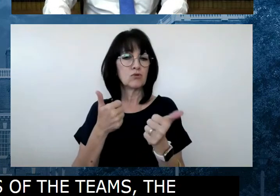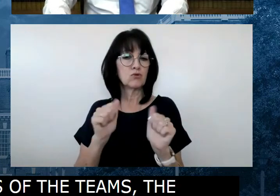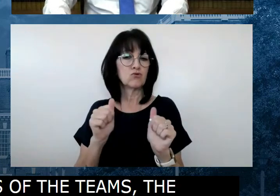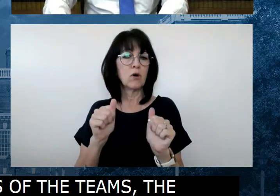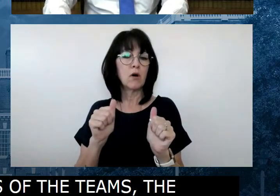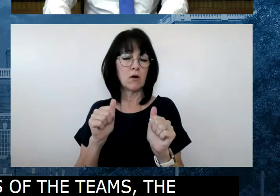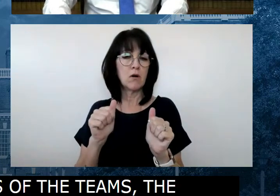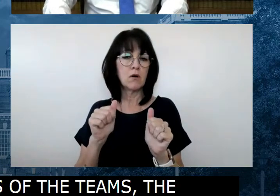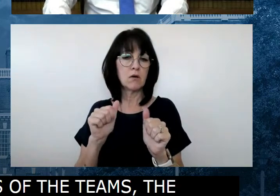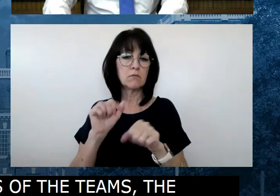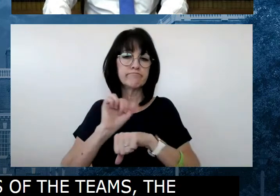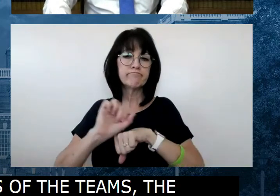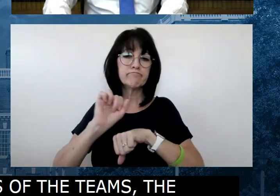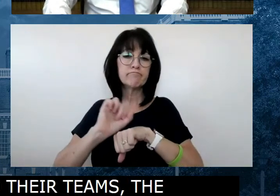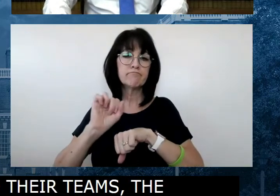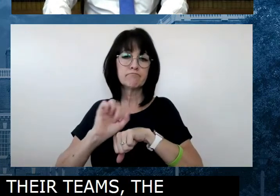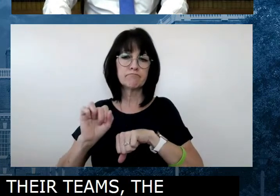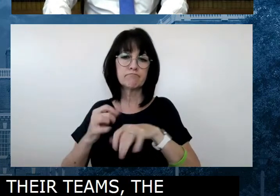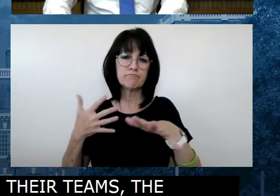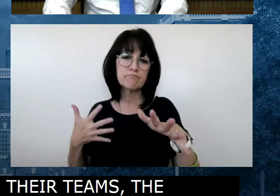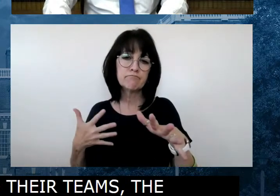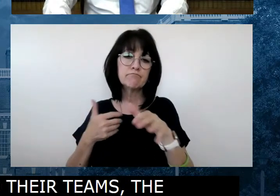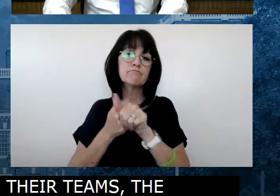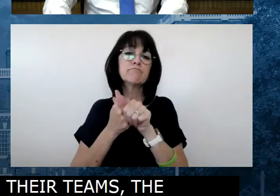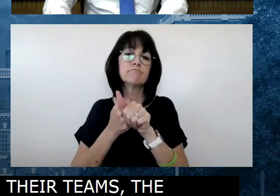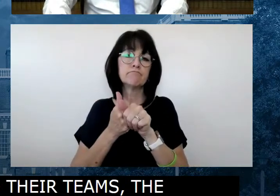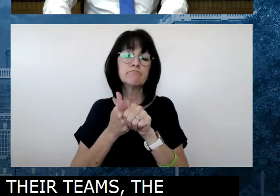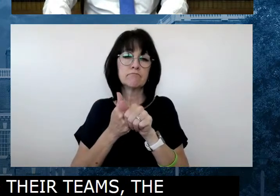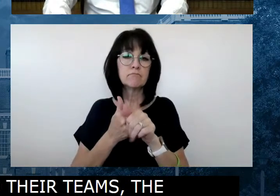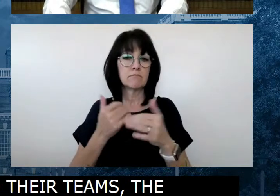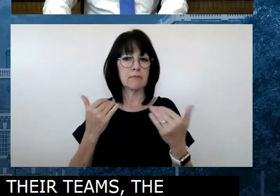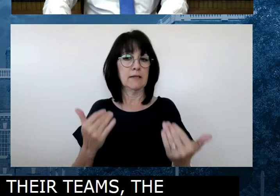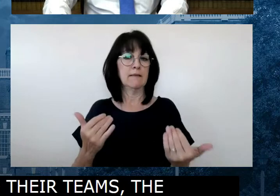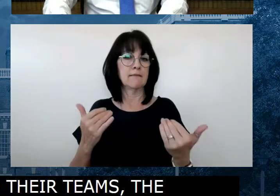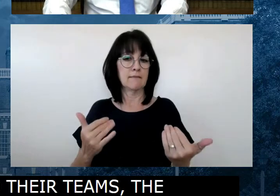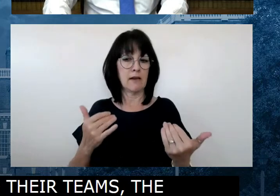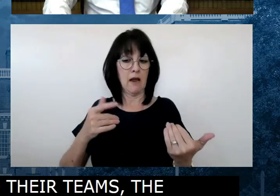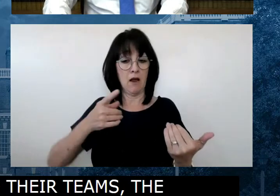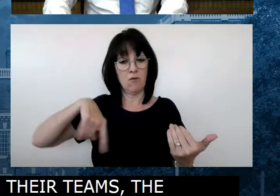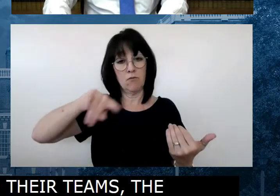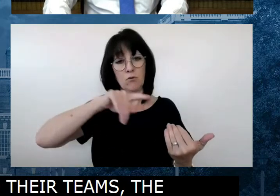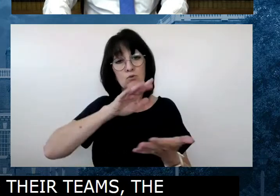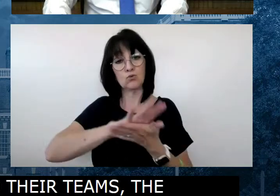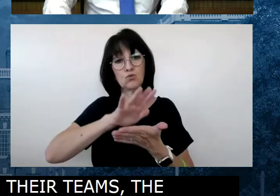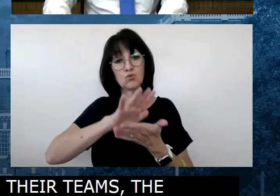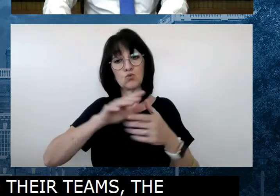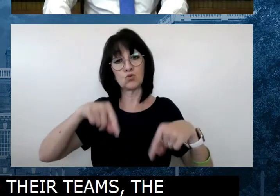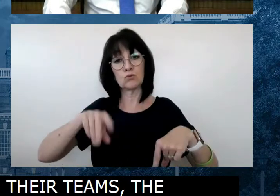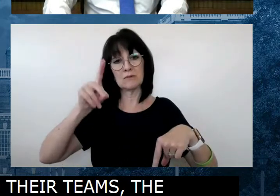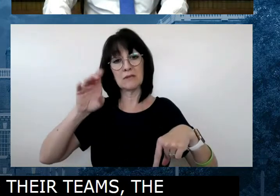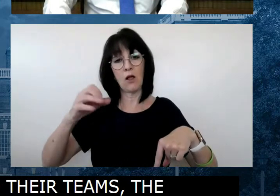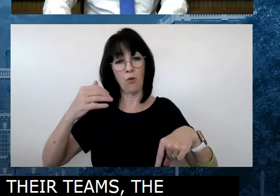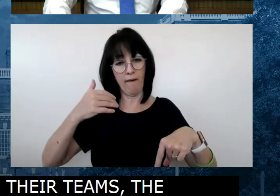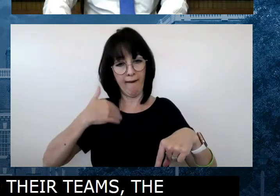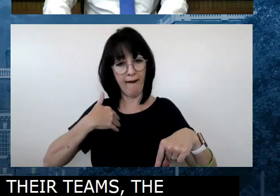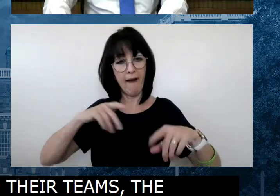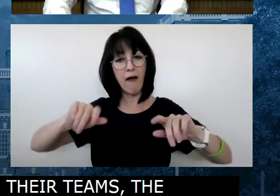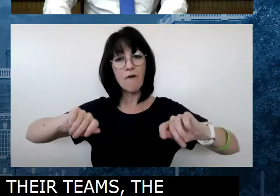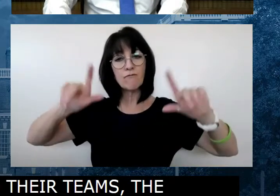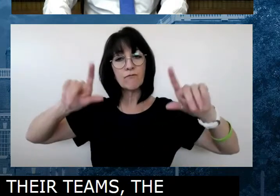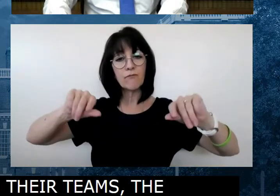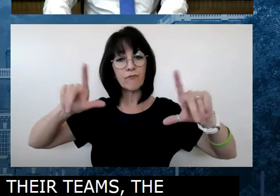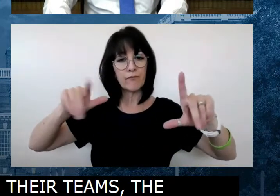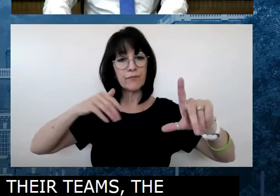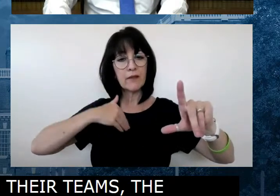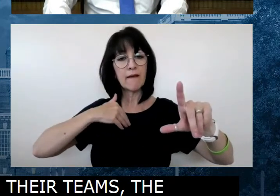school now has digital access to books. We're really focusing on getting children to do more reading this